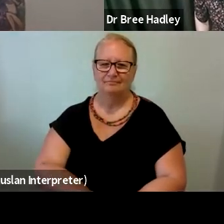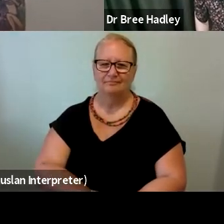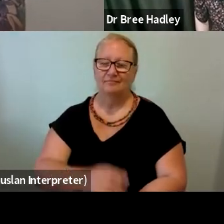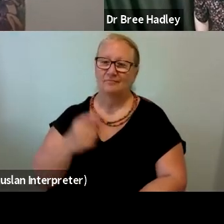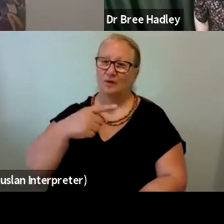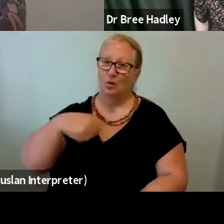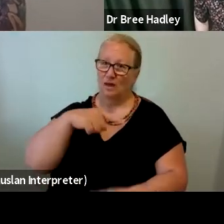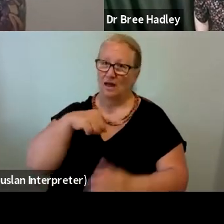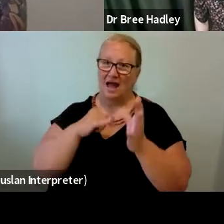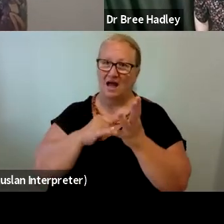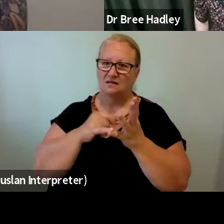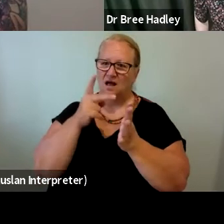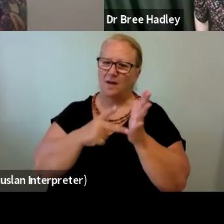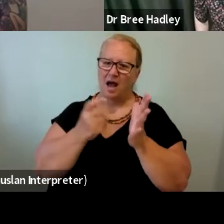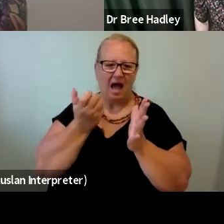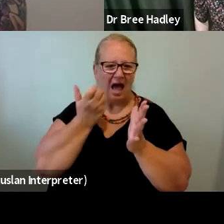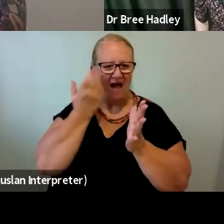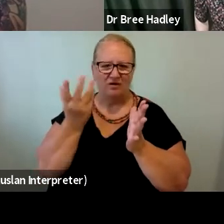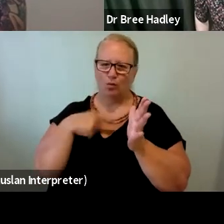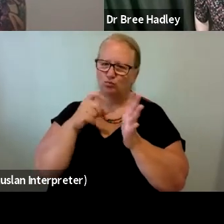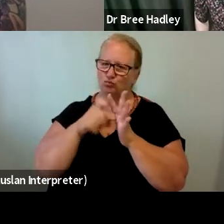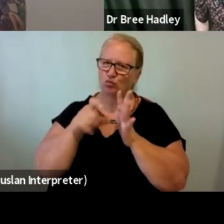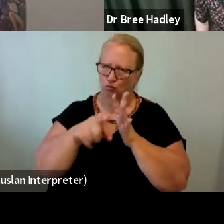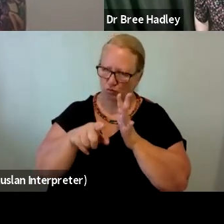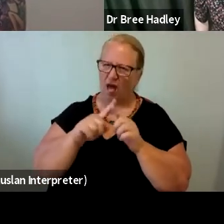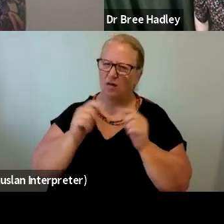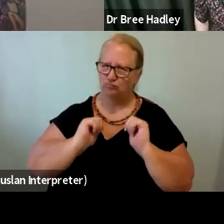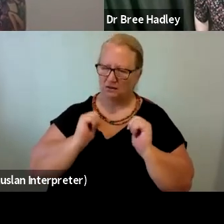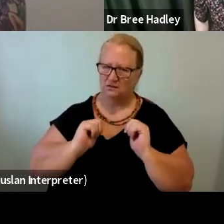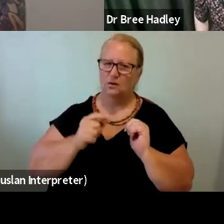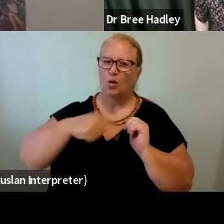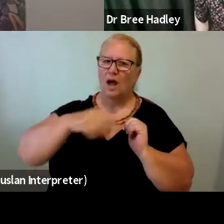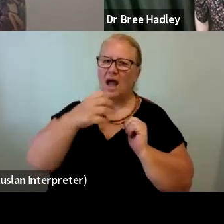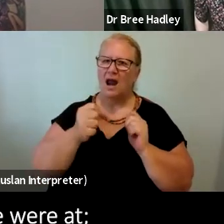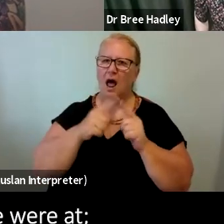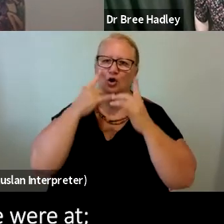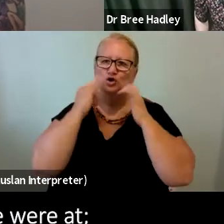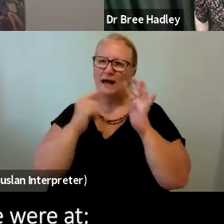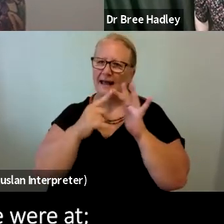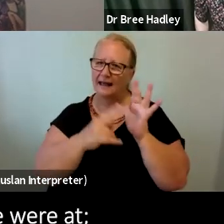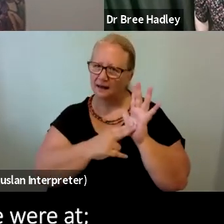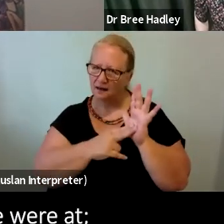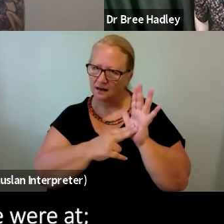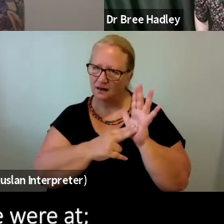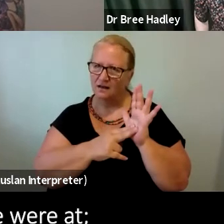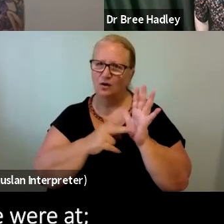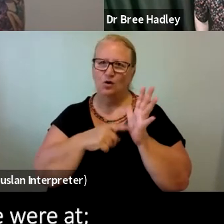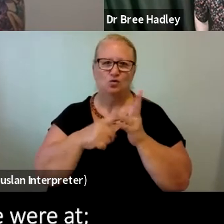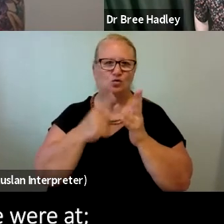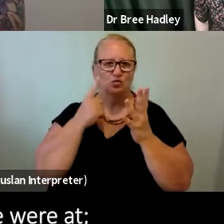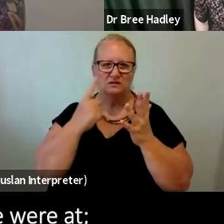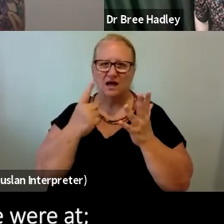part of the daily practice, we had an had a check-in to see where we were